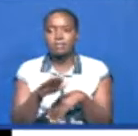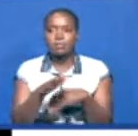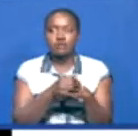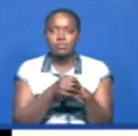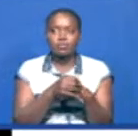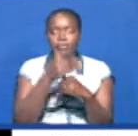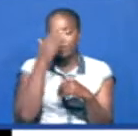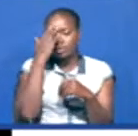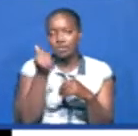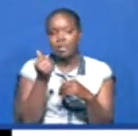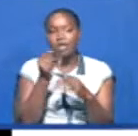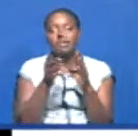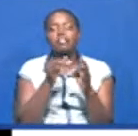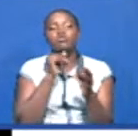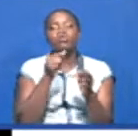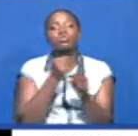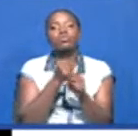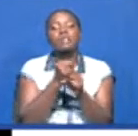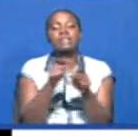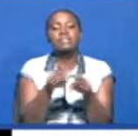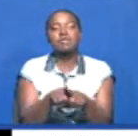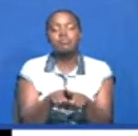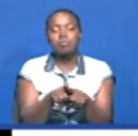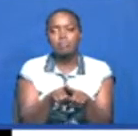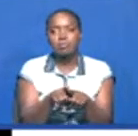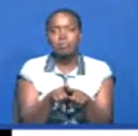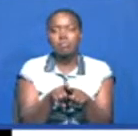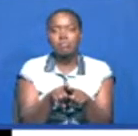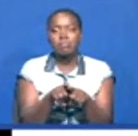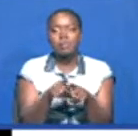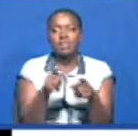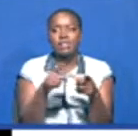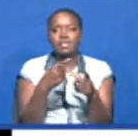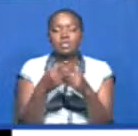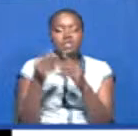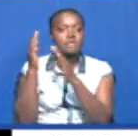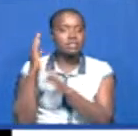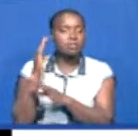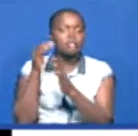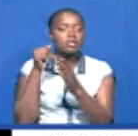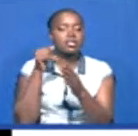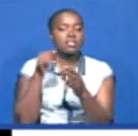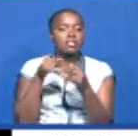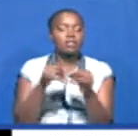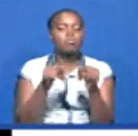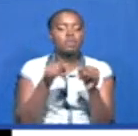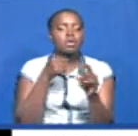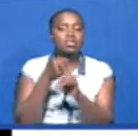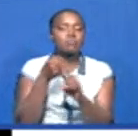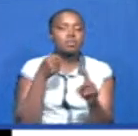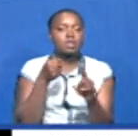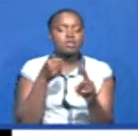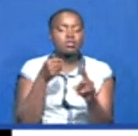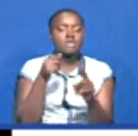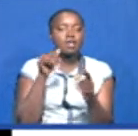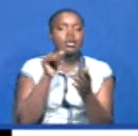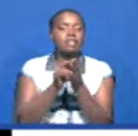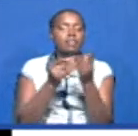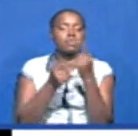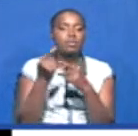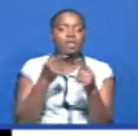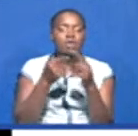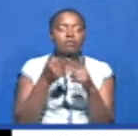Because if we don't do that, then the security implications that will come from